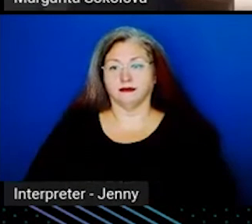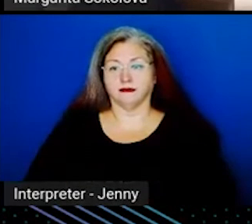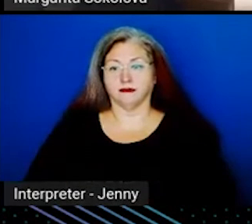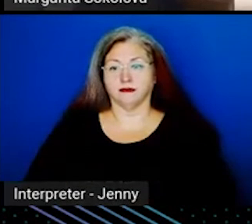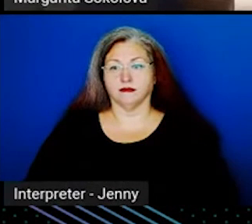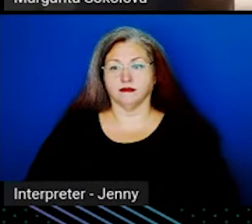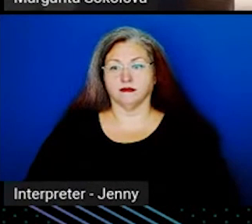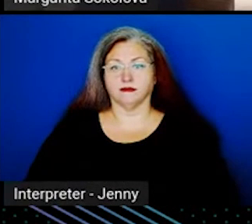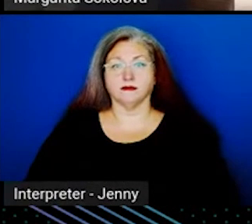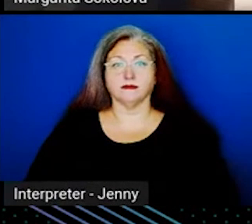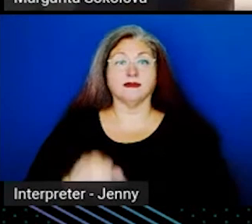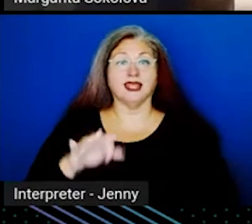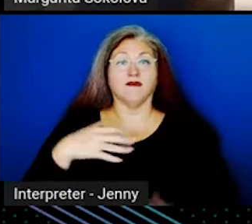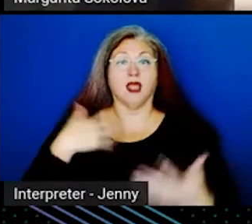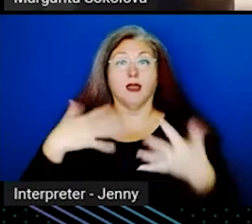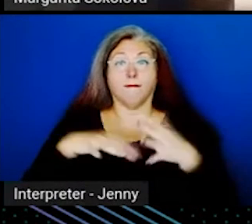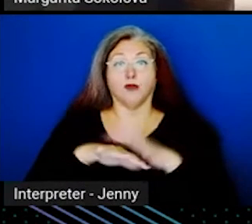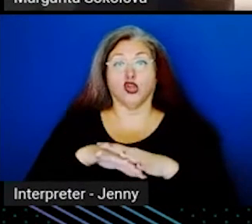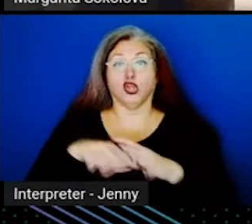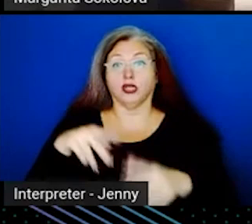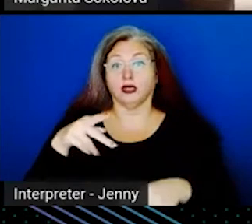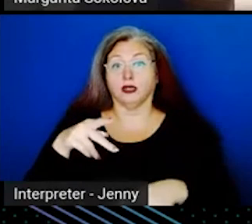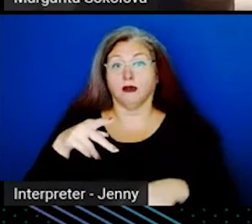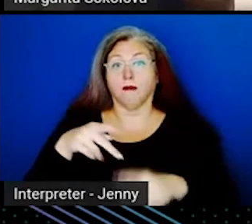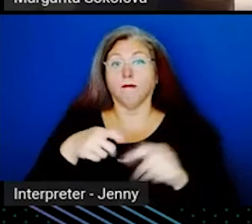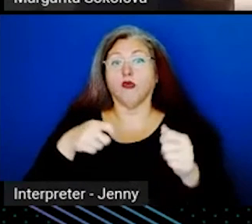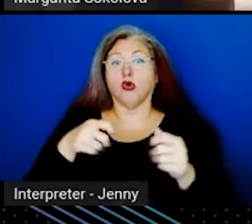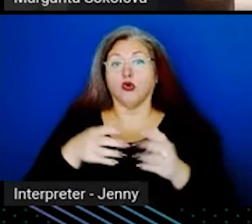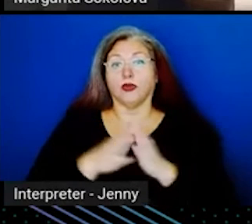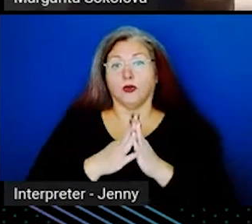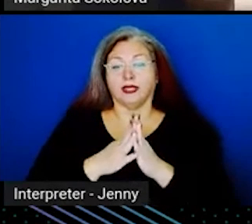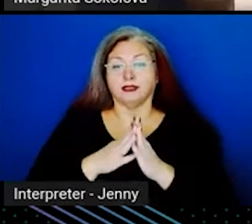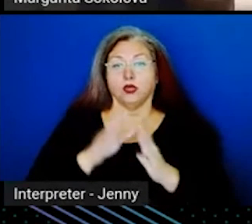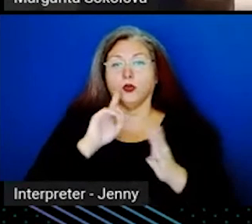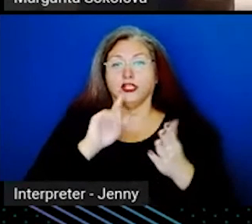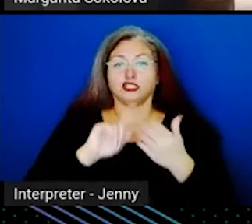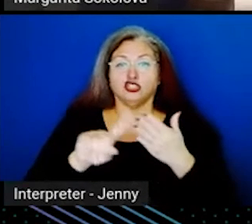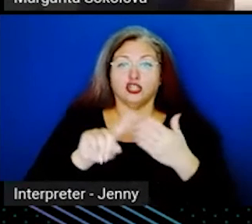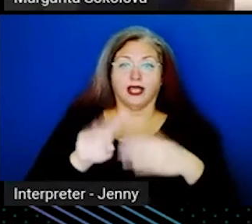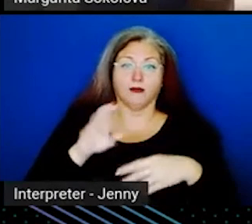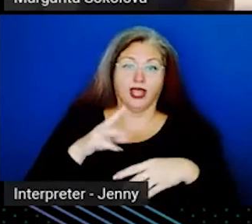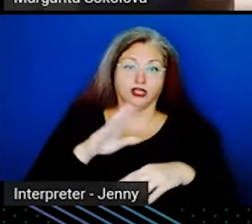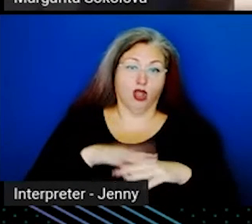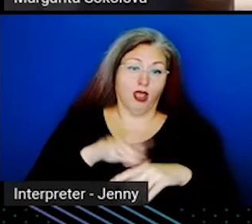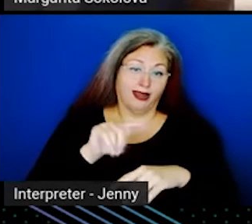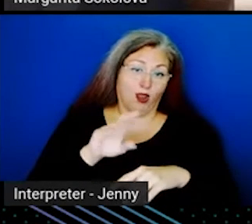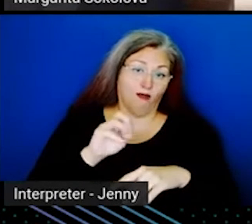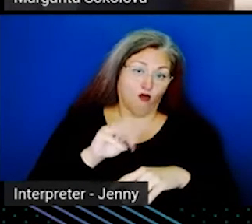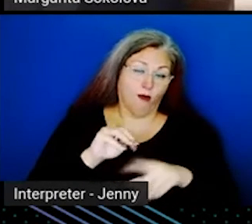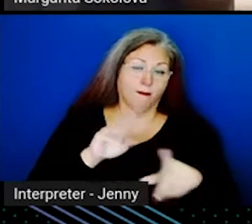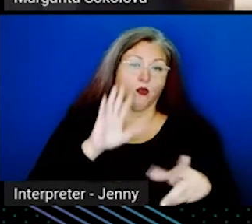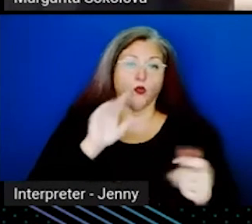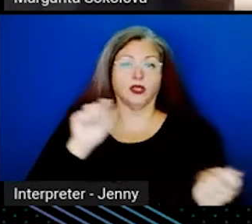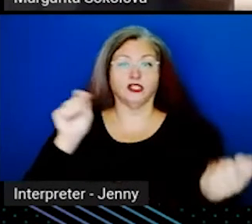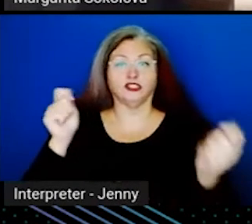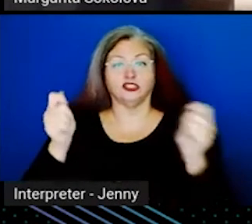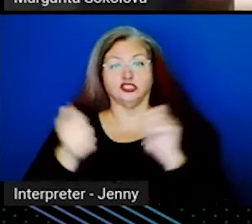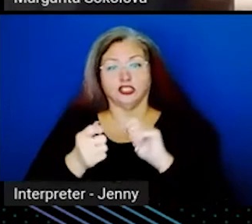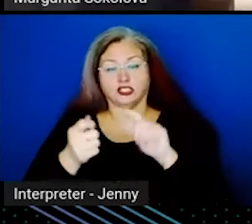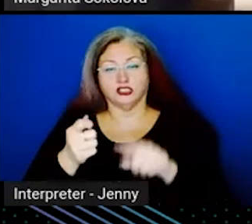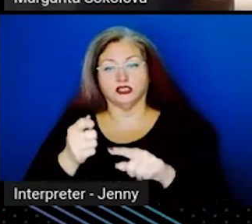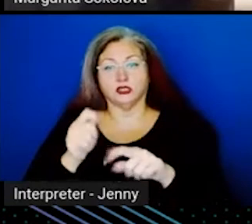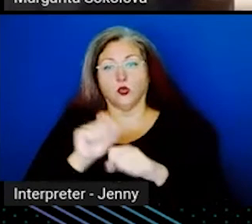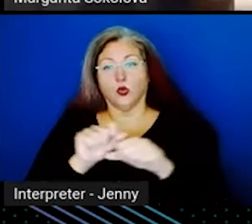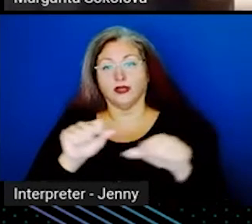If I merge a pull request, it'll check out the branch, set up Terraform, and then change that